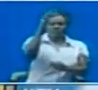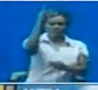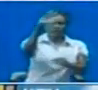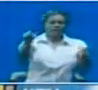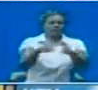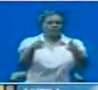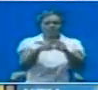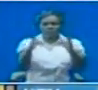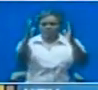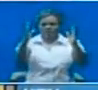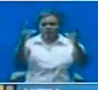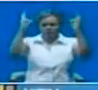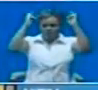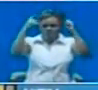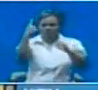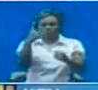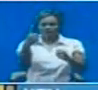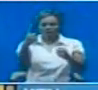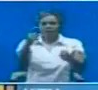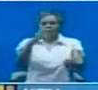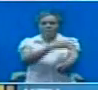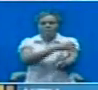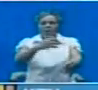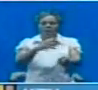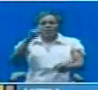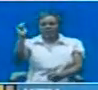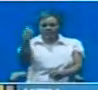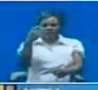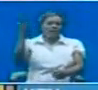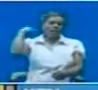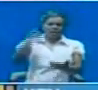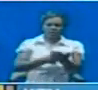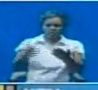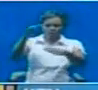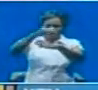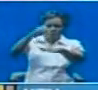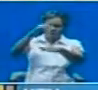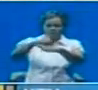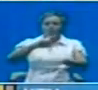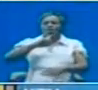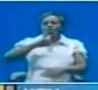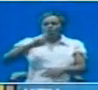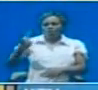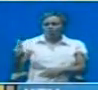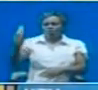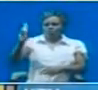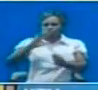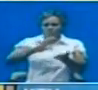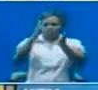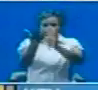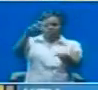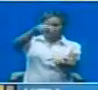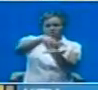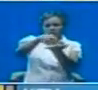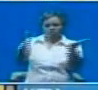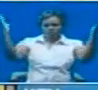big on one subject, Kenya's sovereignty. Last week, the ICC summoned Uhuru Kenyatta to appear before it for a status